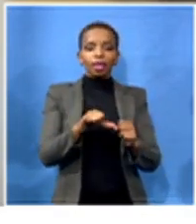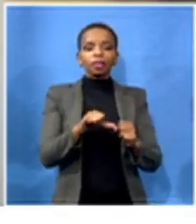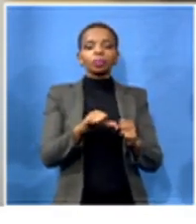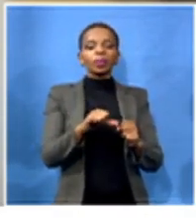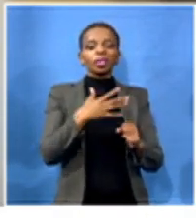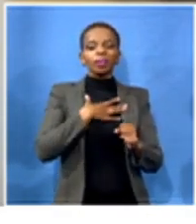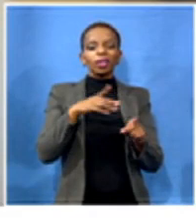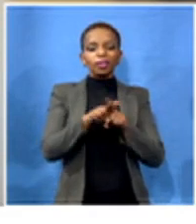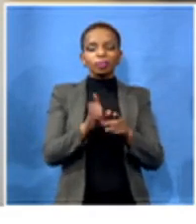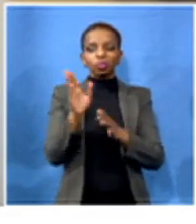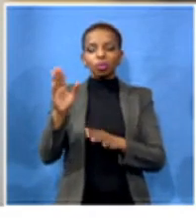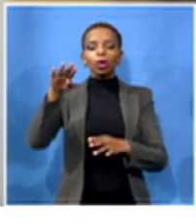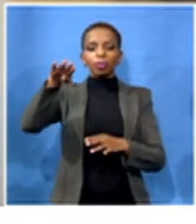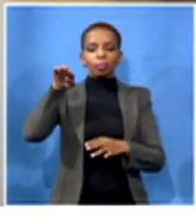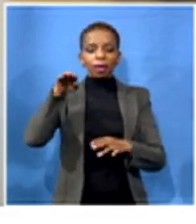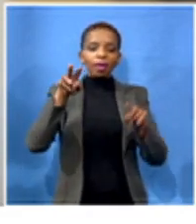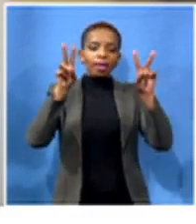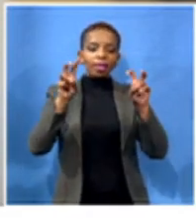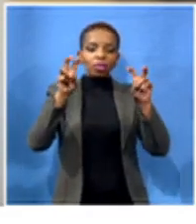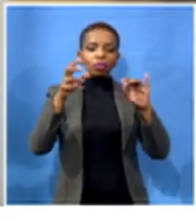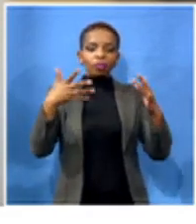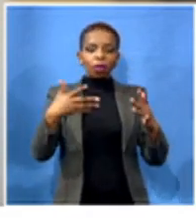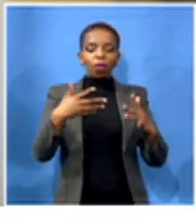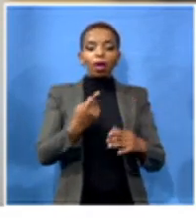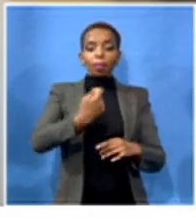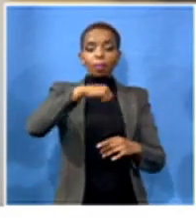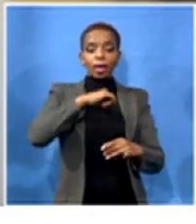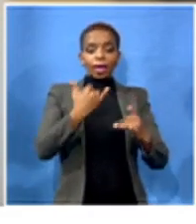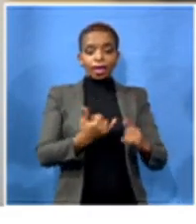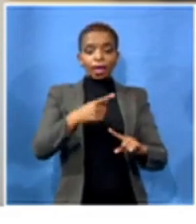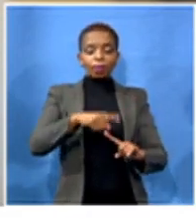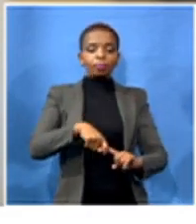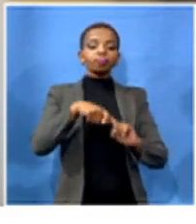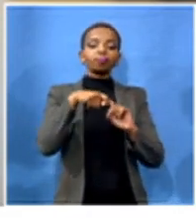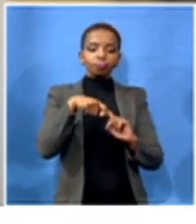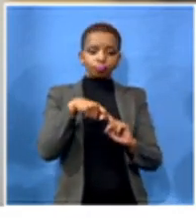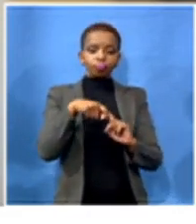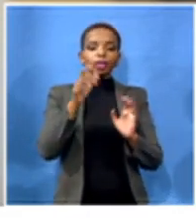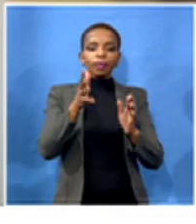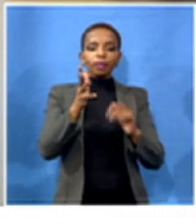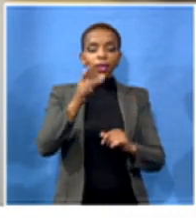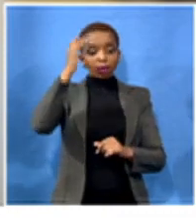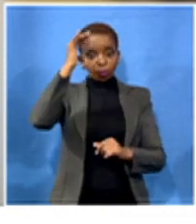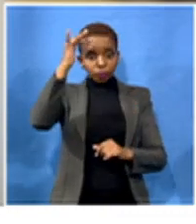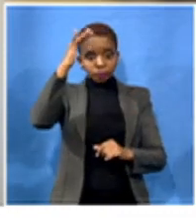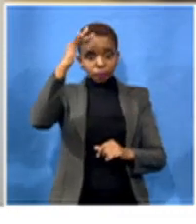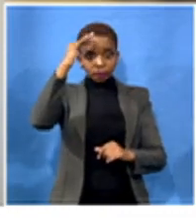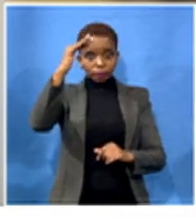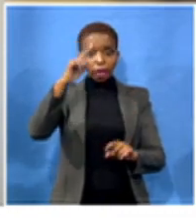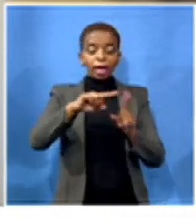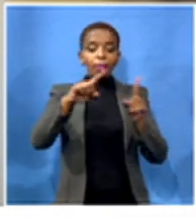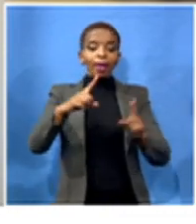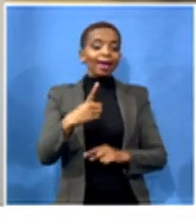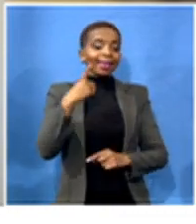of the payment holiday was considered. However, it's not as easy as maybe it appeared